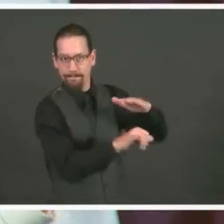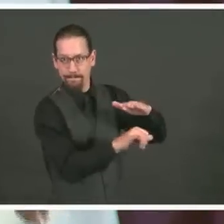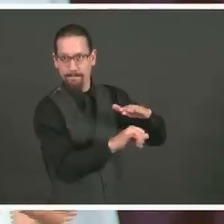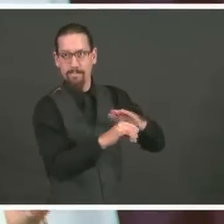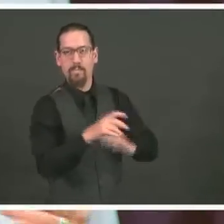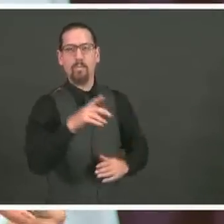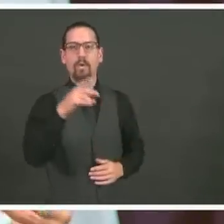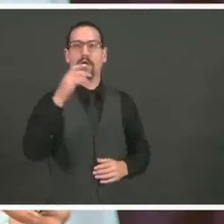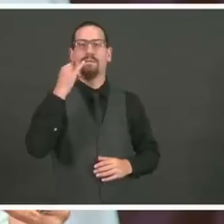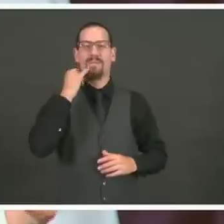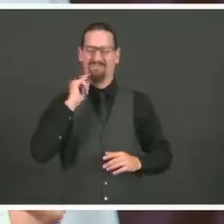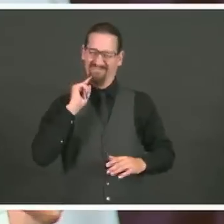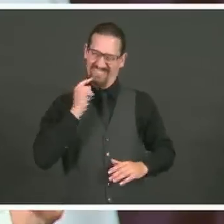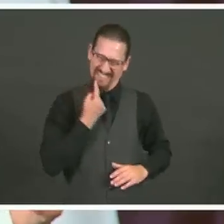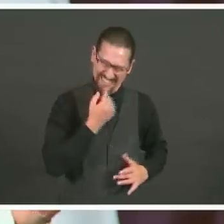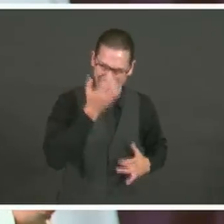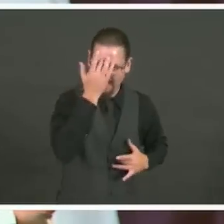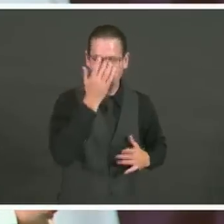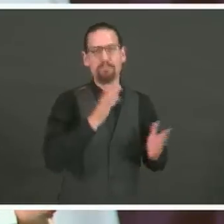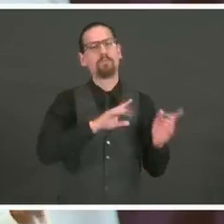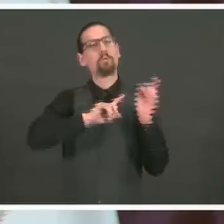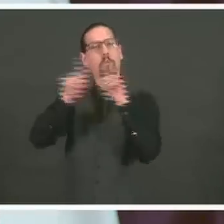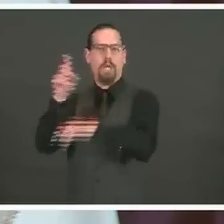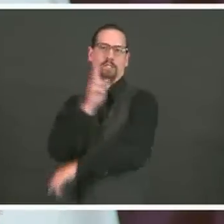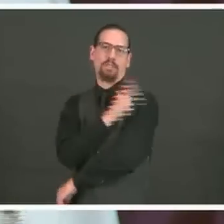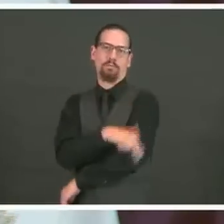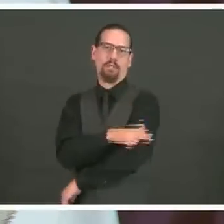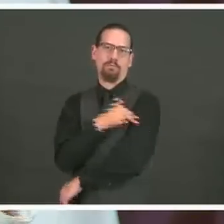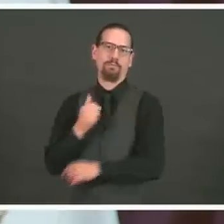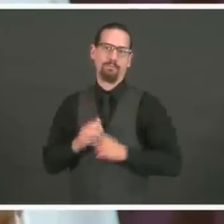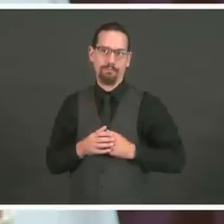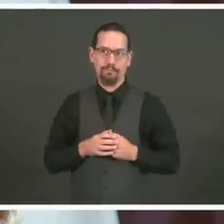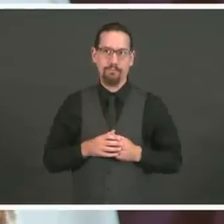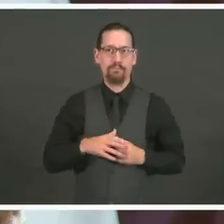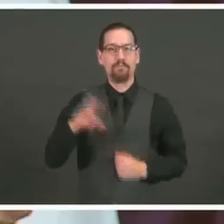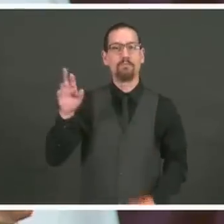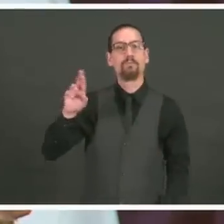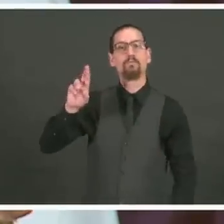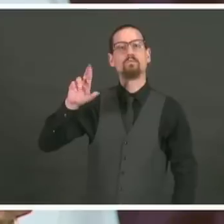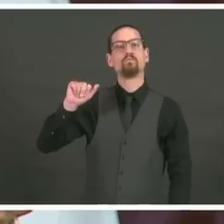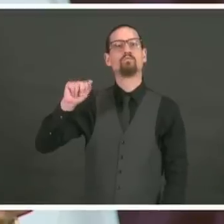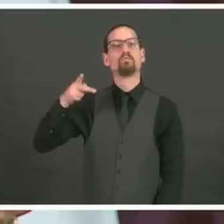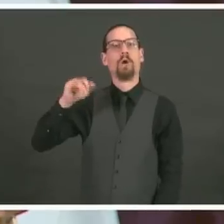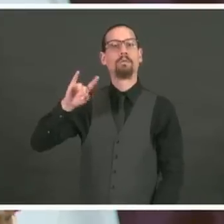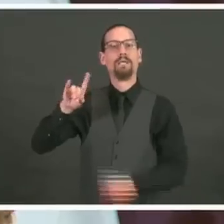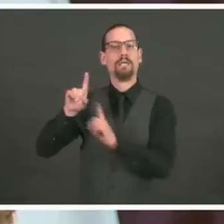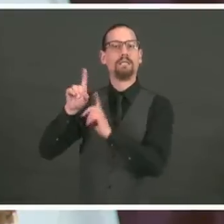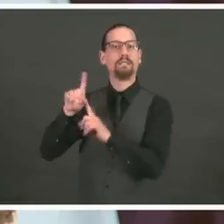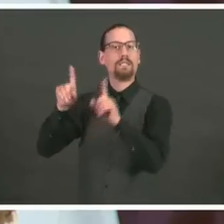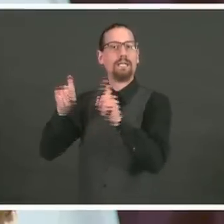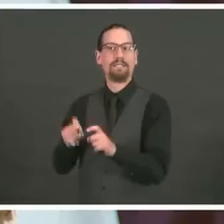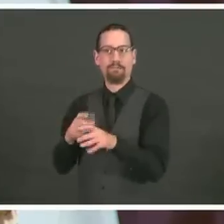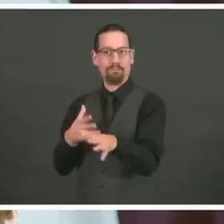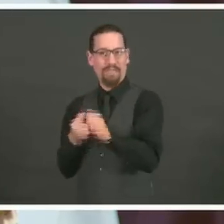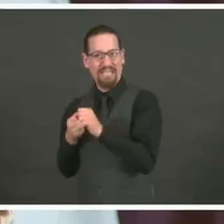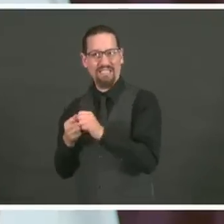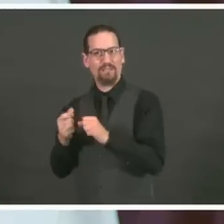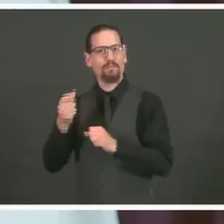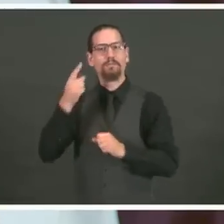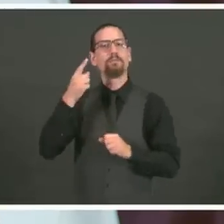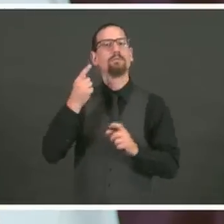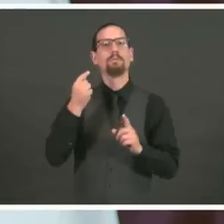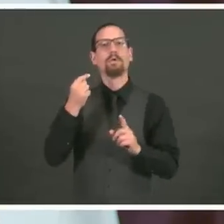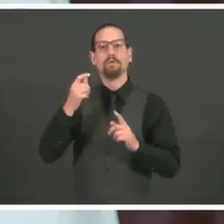The rapid tests, we are, the turnaround, quick turnaround, 10, 15-minute turnaround, we are using those